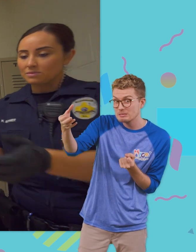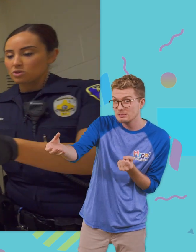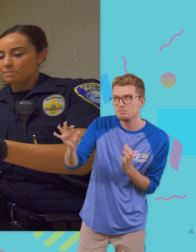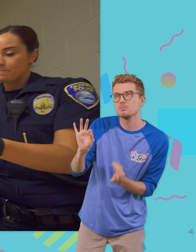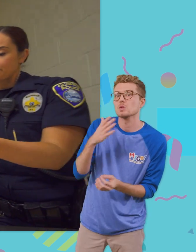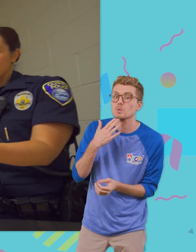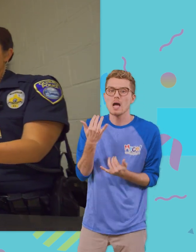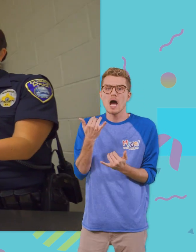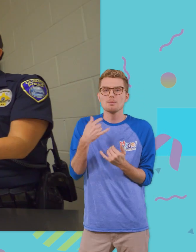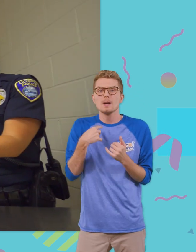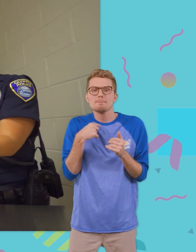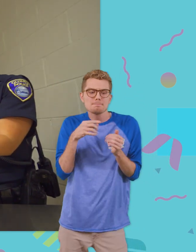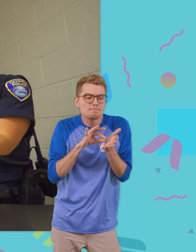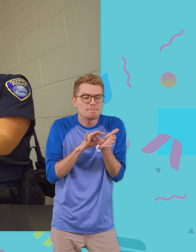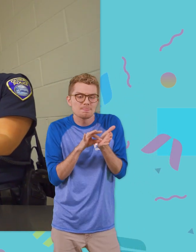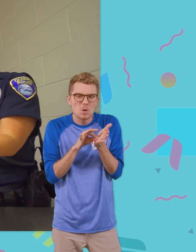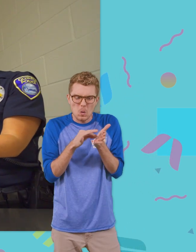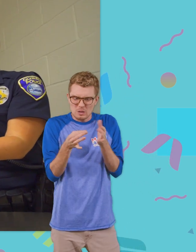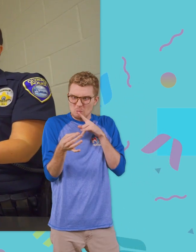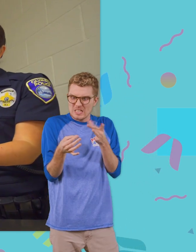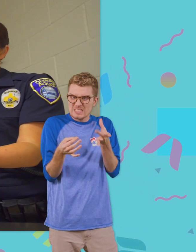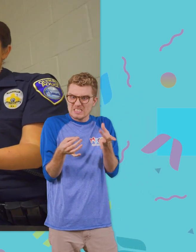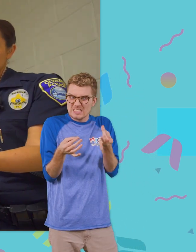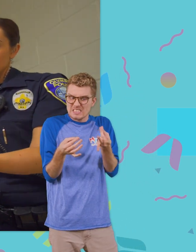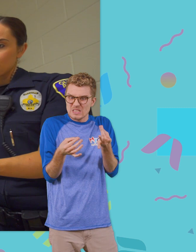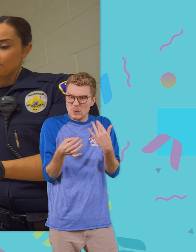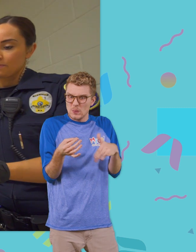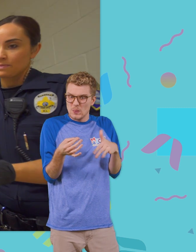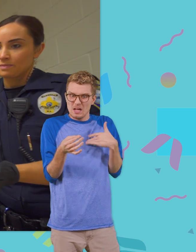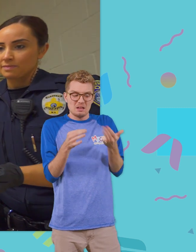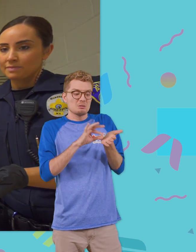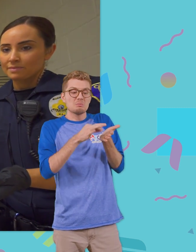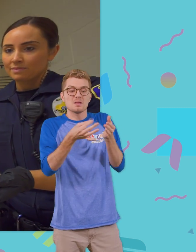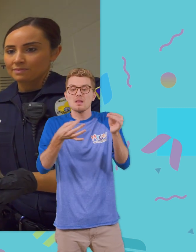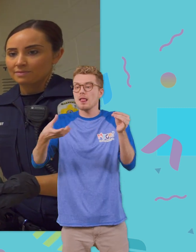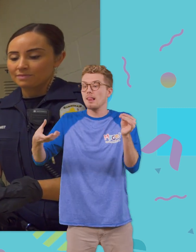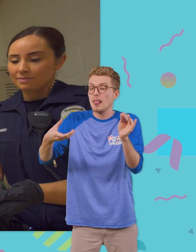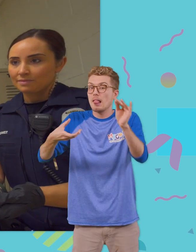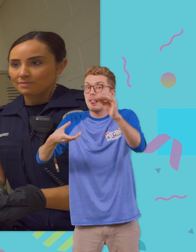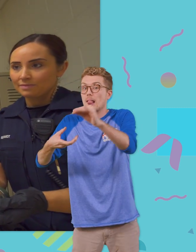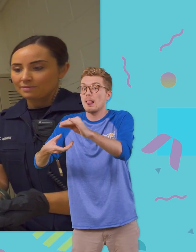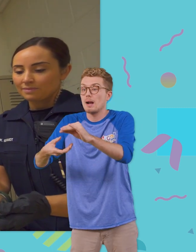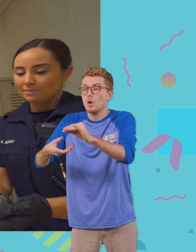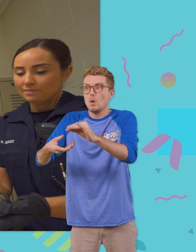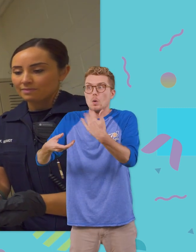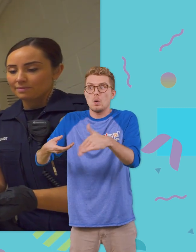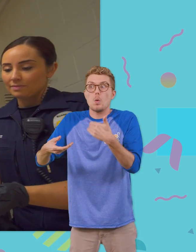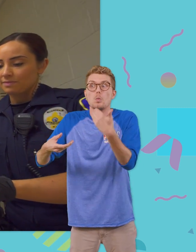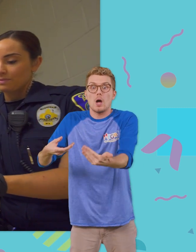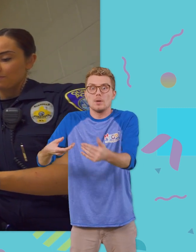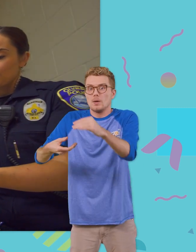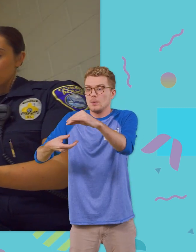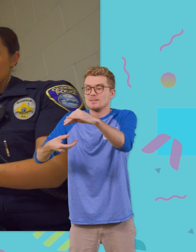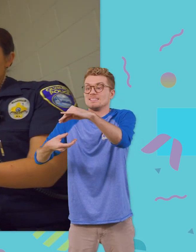hold this for me? Sure. Okay, so now I'm gonna unstick this, and this is really sticky. And then I'm gonna put it right